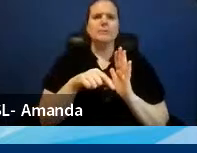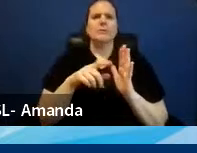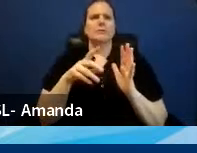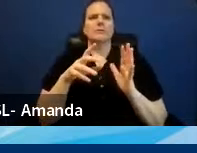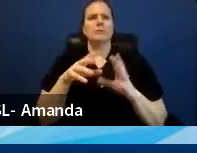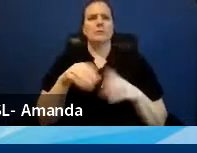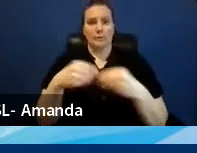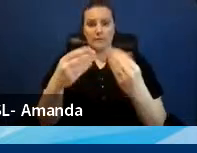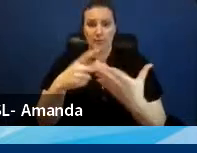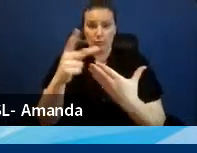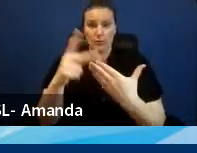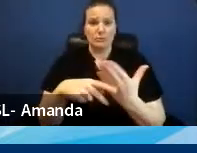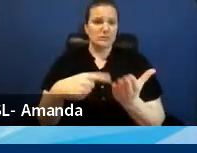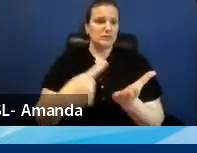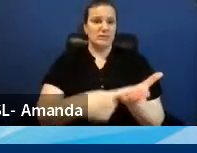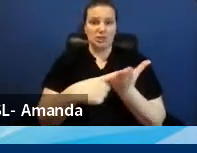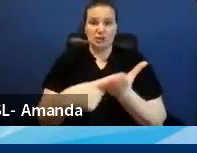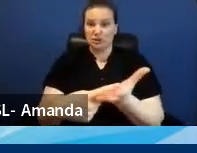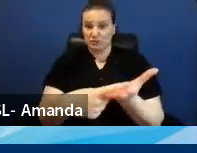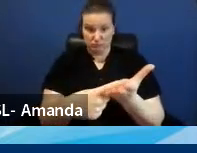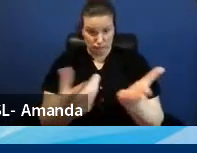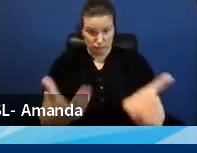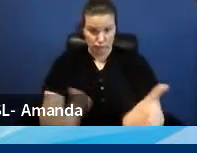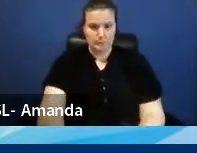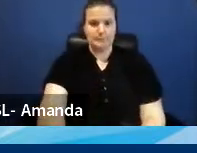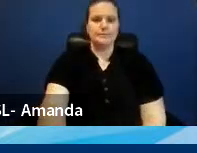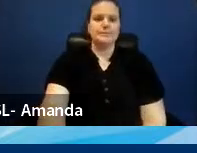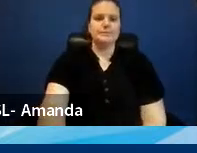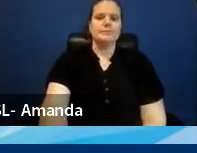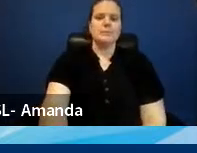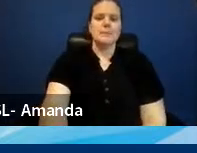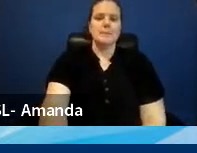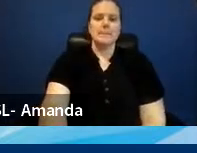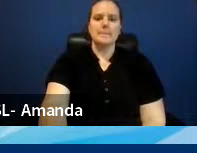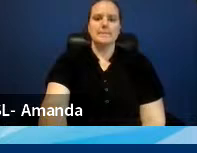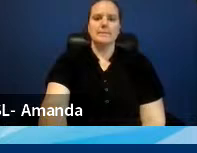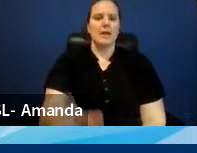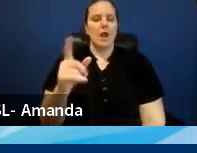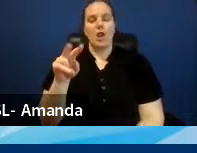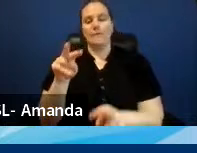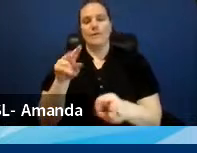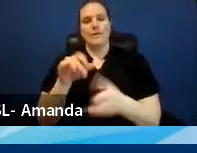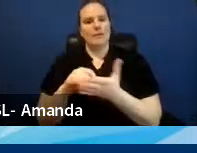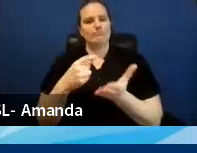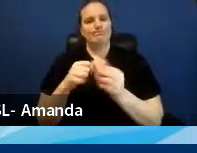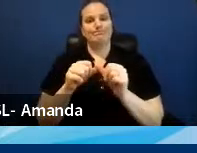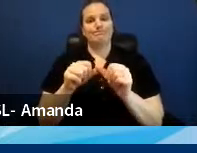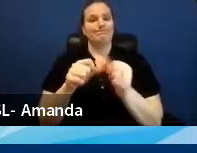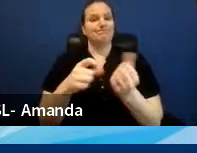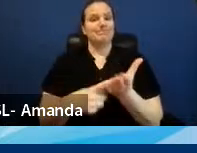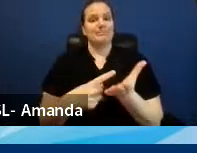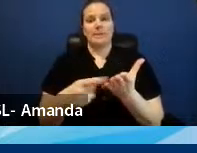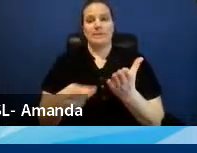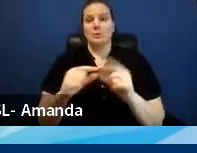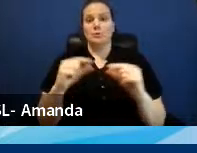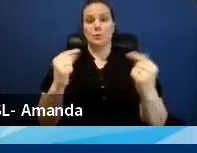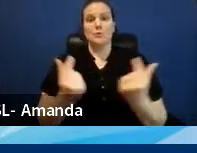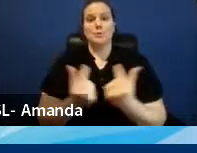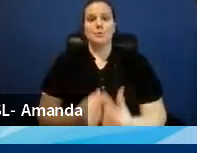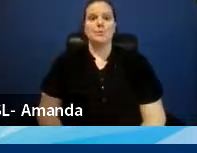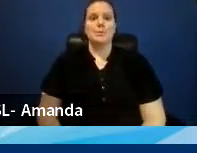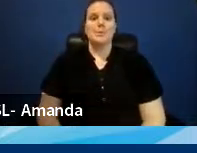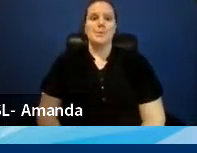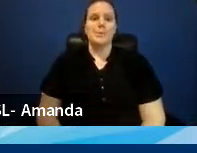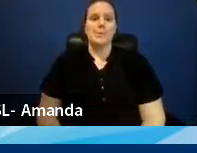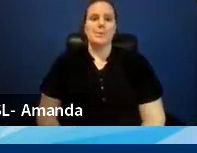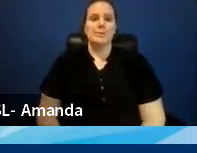the program and the discussion here. So, and look forward to that continued discussion of this group and